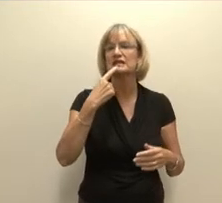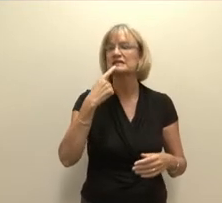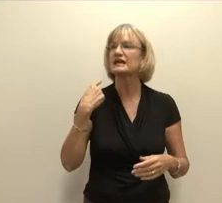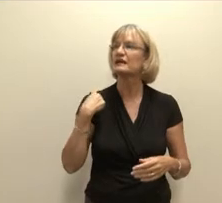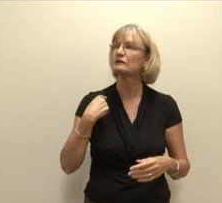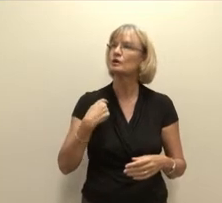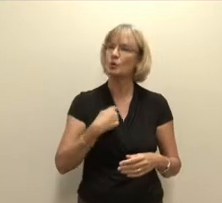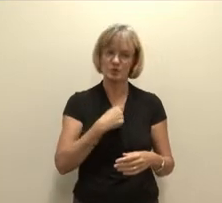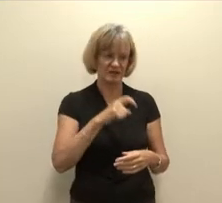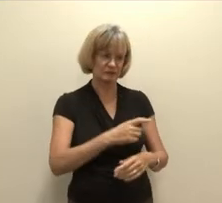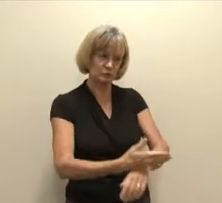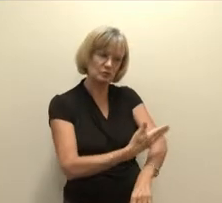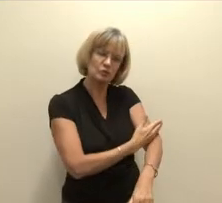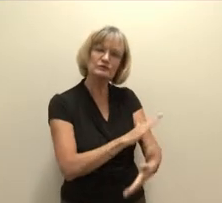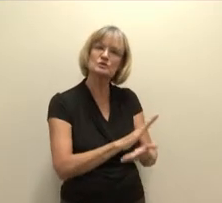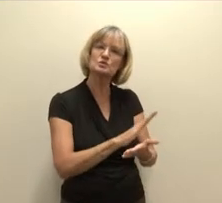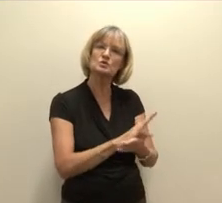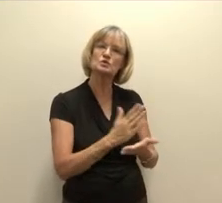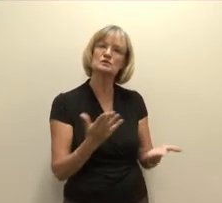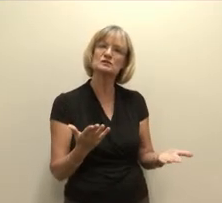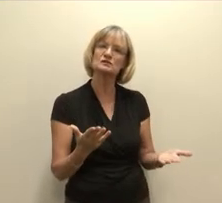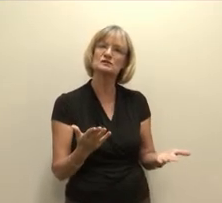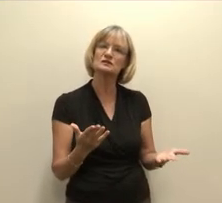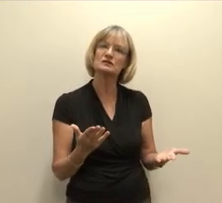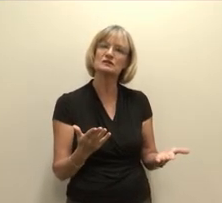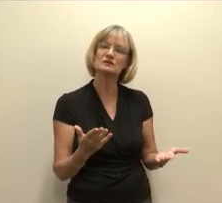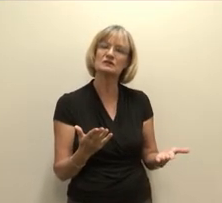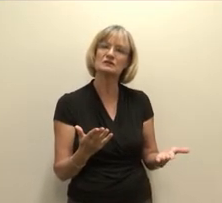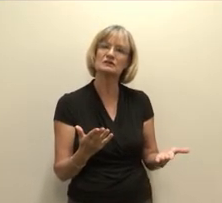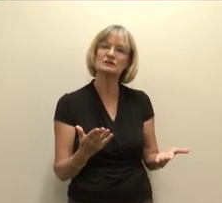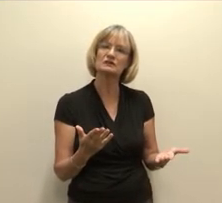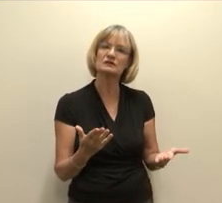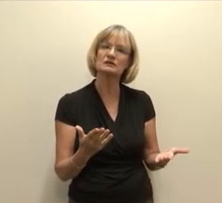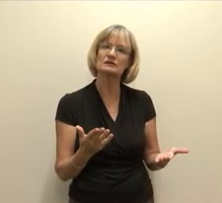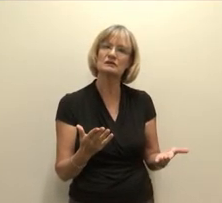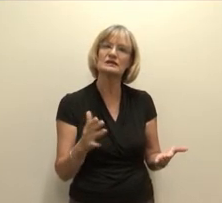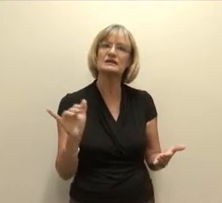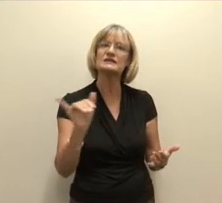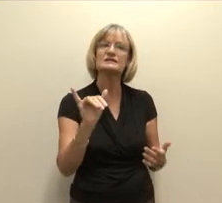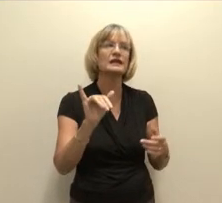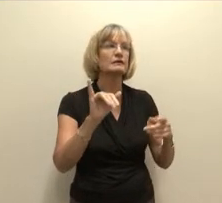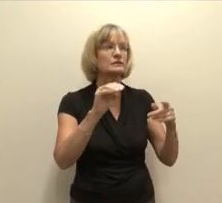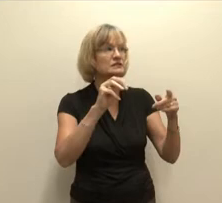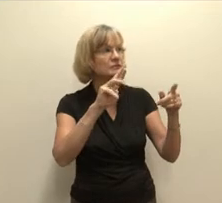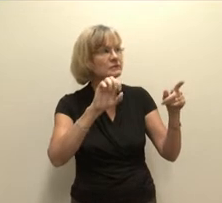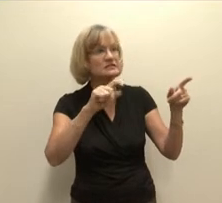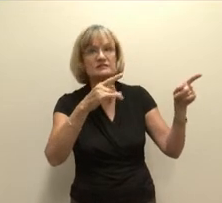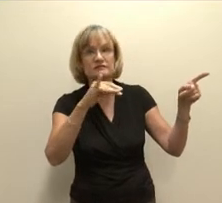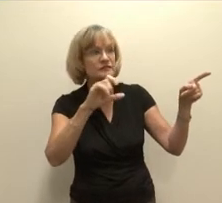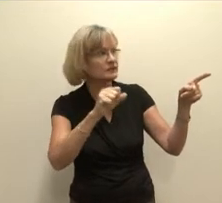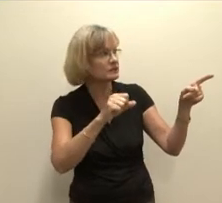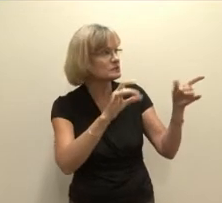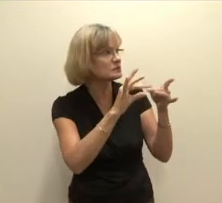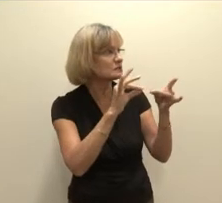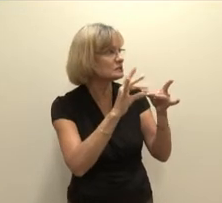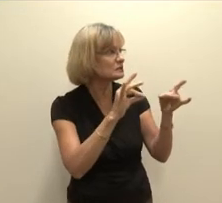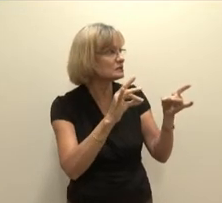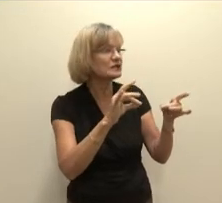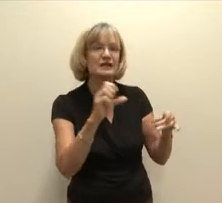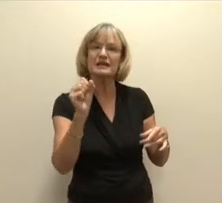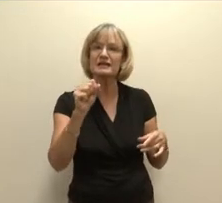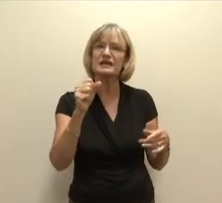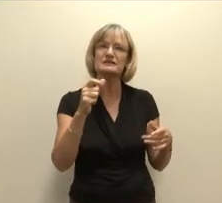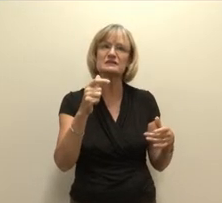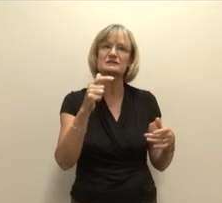our schools." And it was just like Ms. Phillips said. It's disappointing